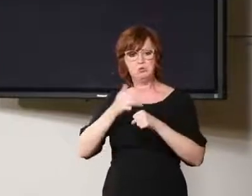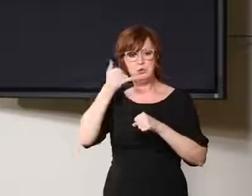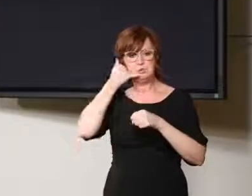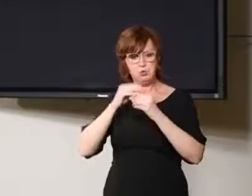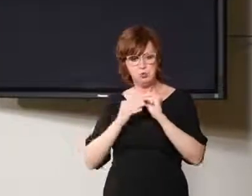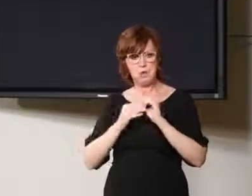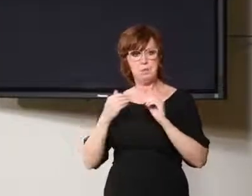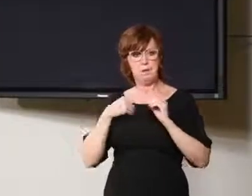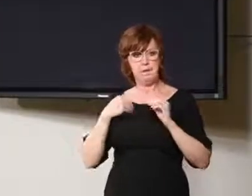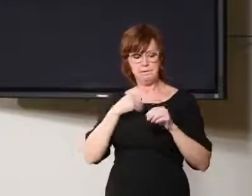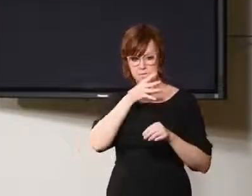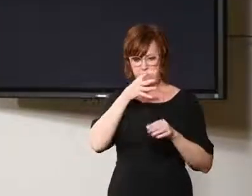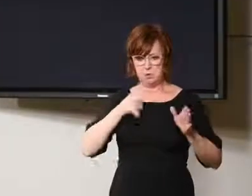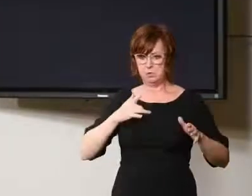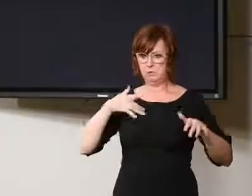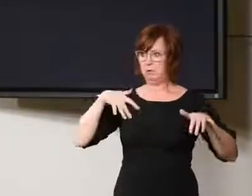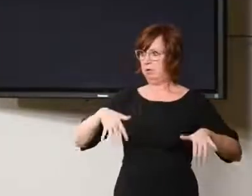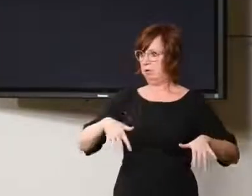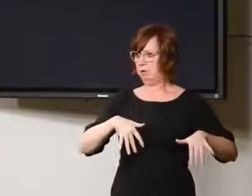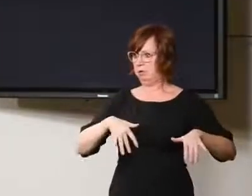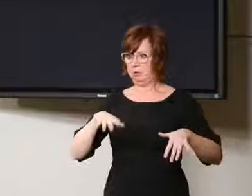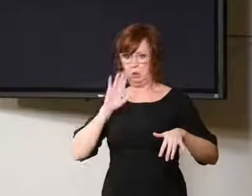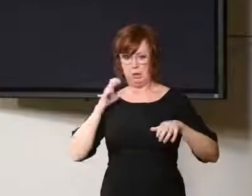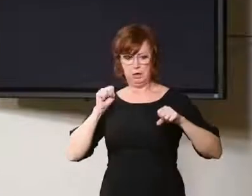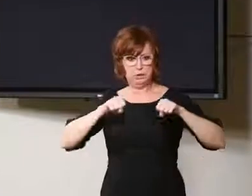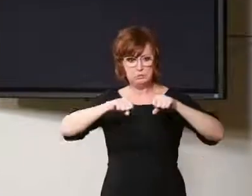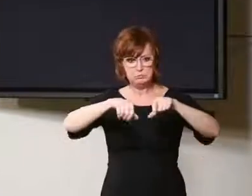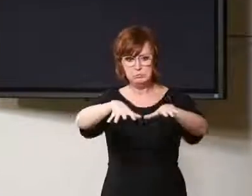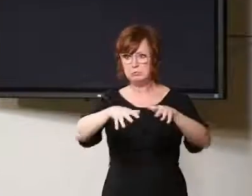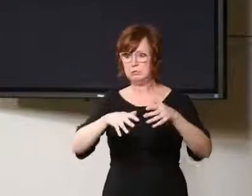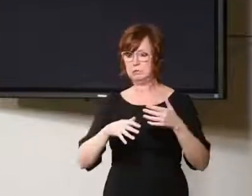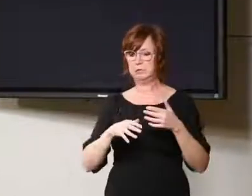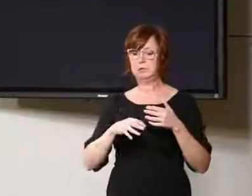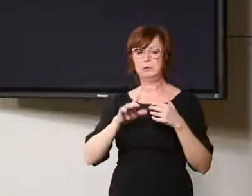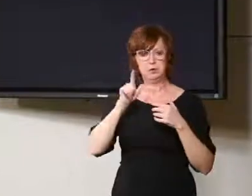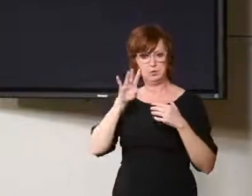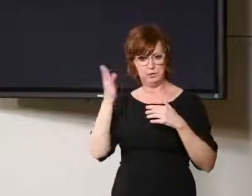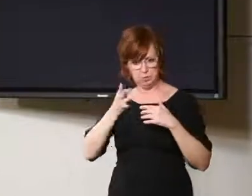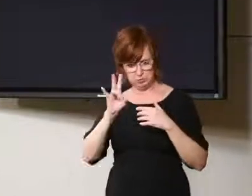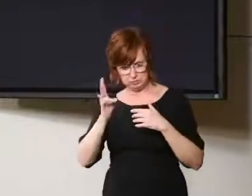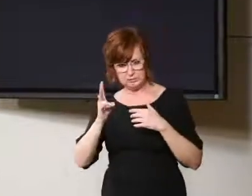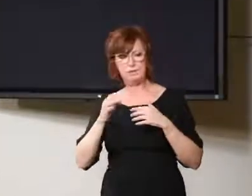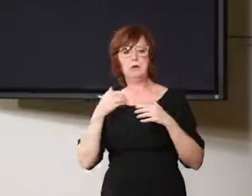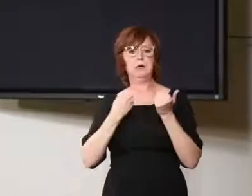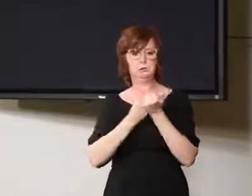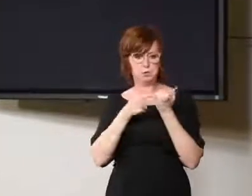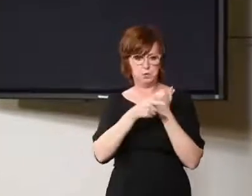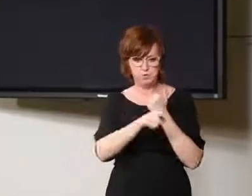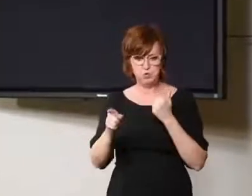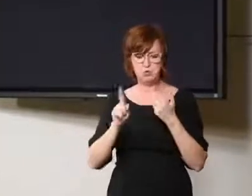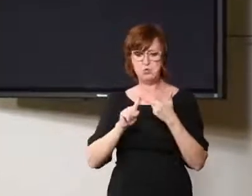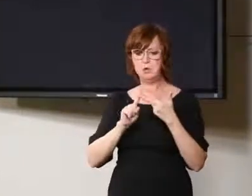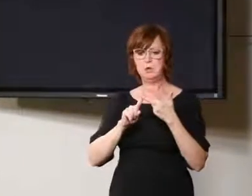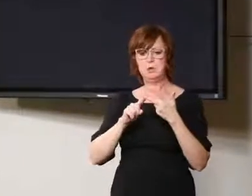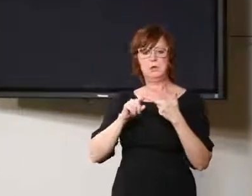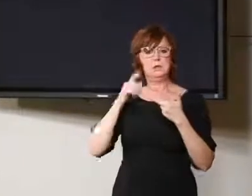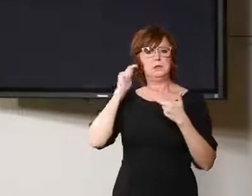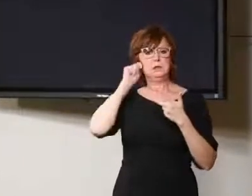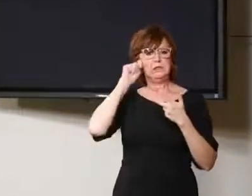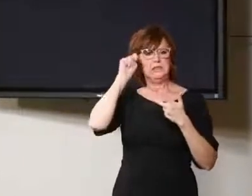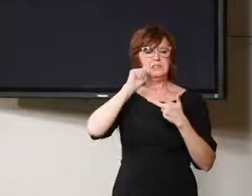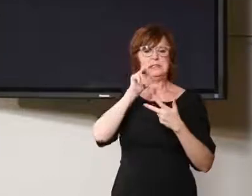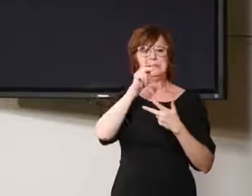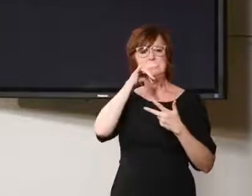again is available 24 hours per day, 7 days per week. The Kids Help Phone offers professional counseling information